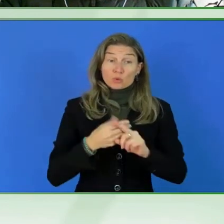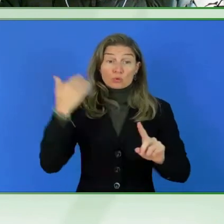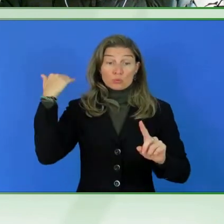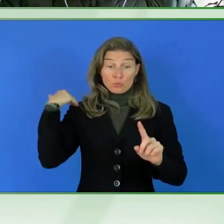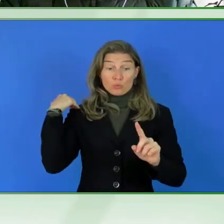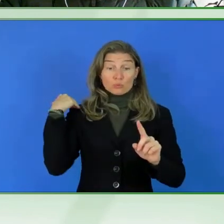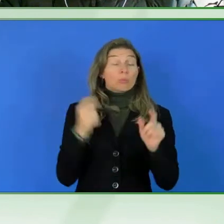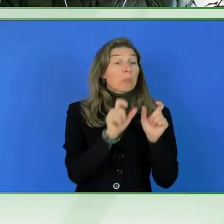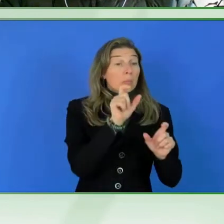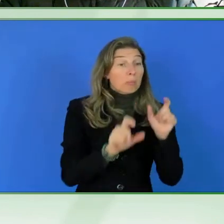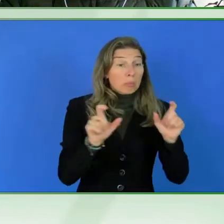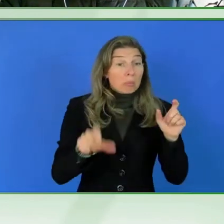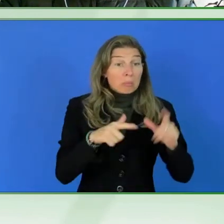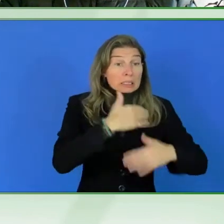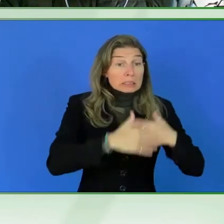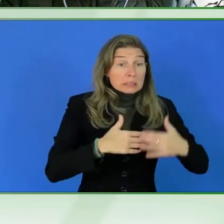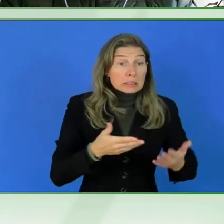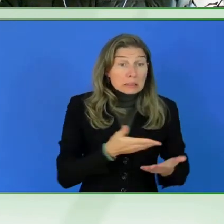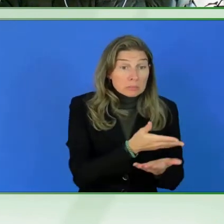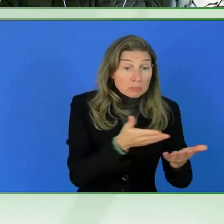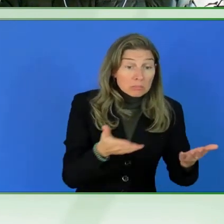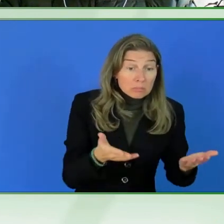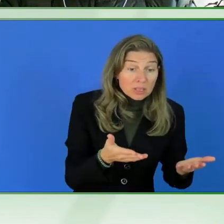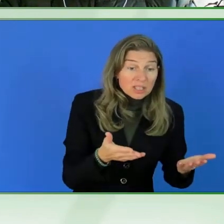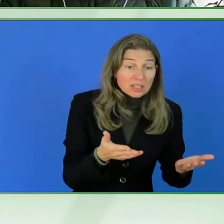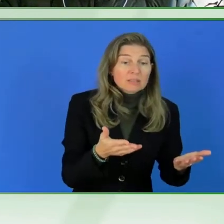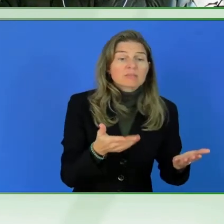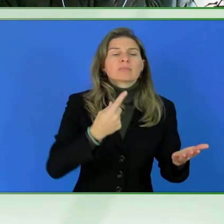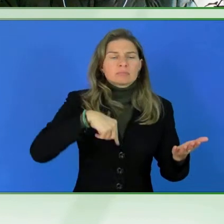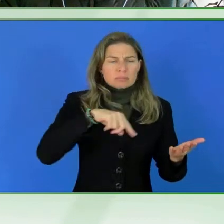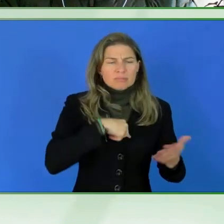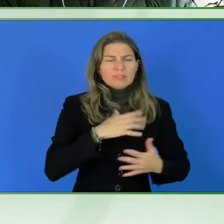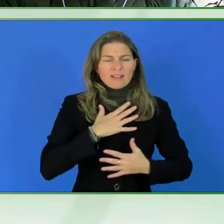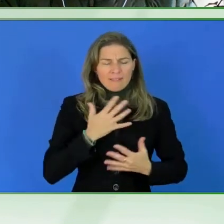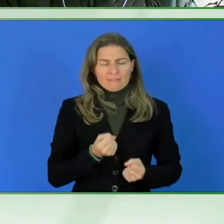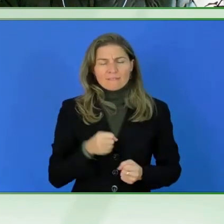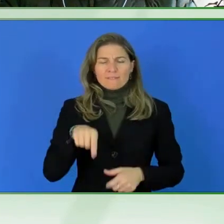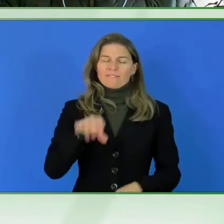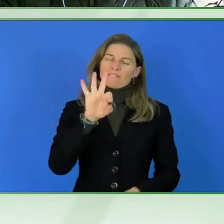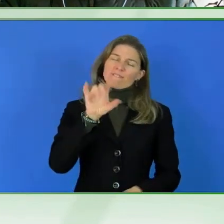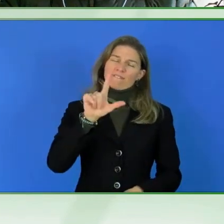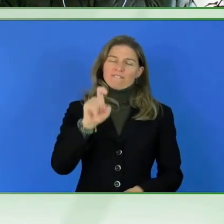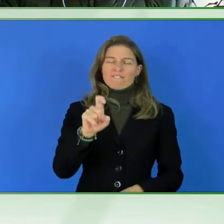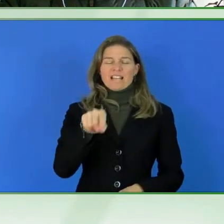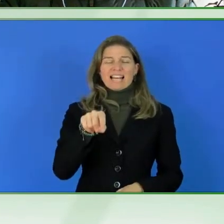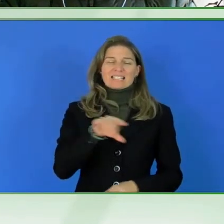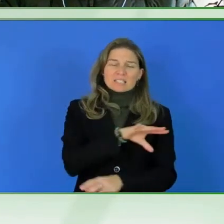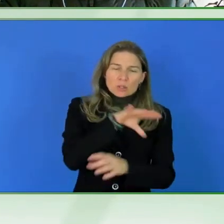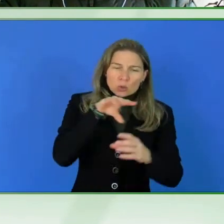established Flex Inclusive Factory. This is specifically for